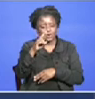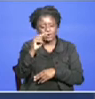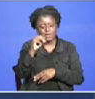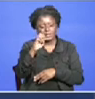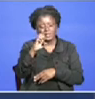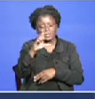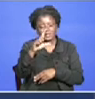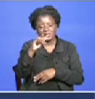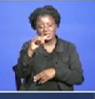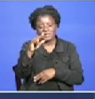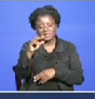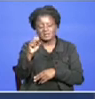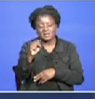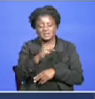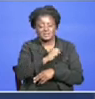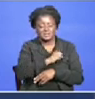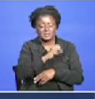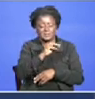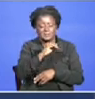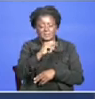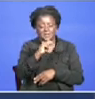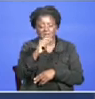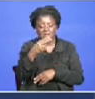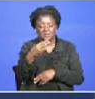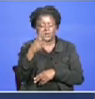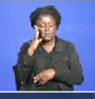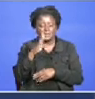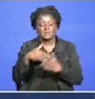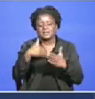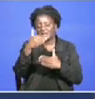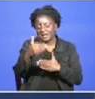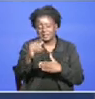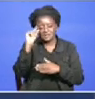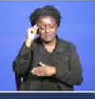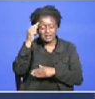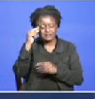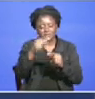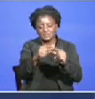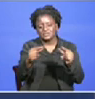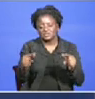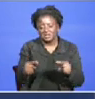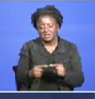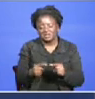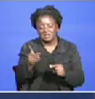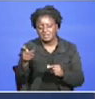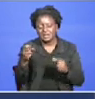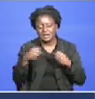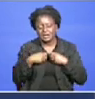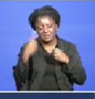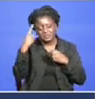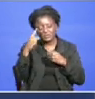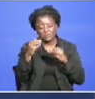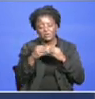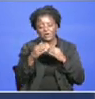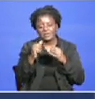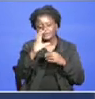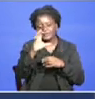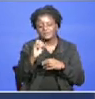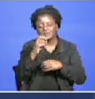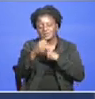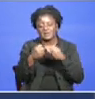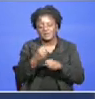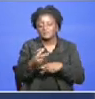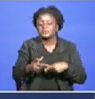2019. Mr. Smith is a committed, civic-minded individual who has for more than half a century provided leadership to the Bahamian